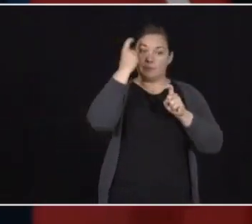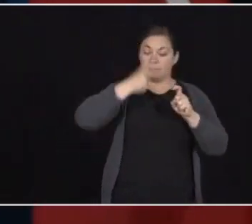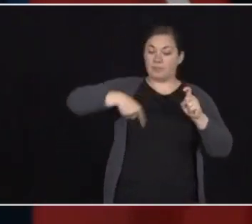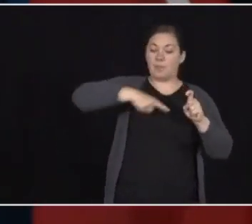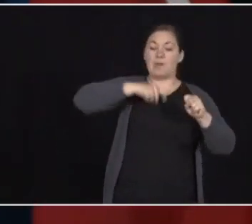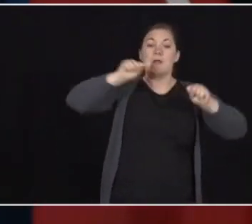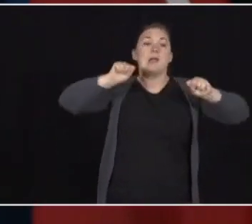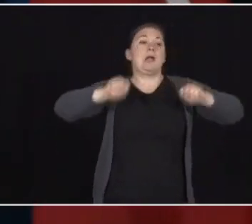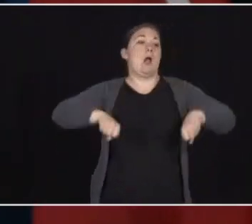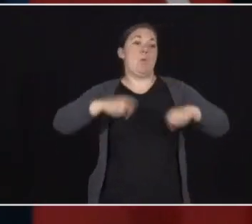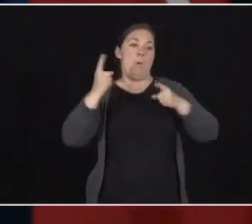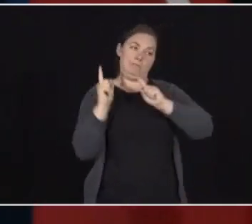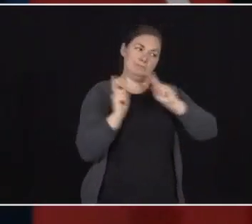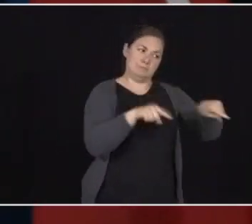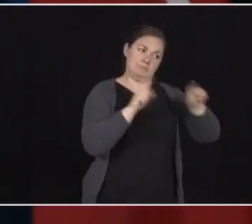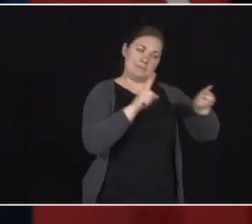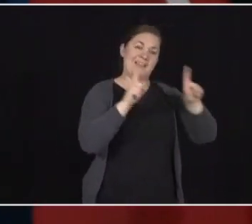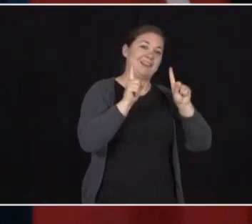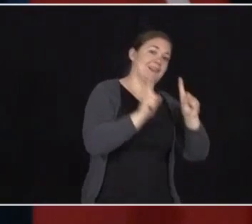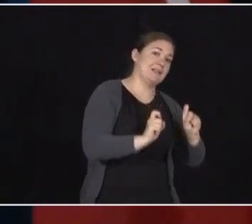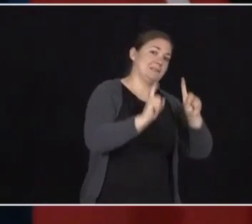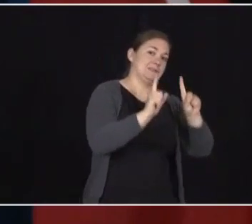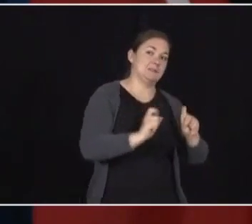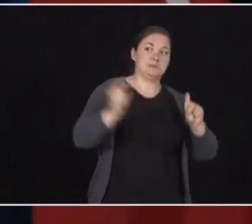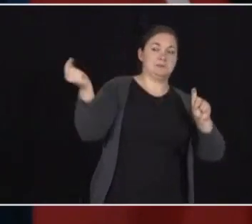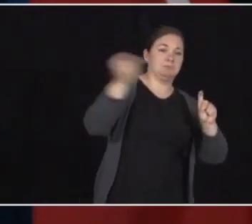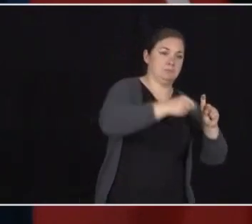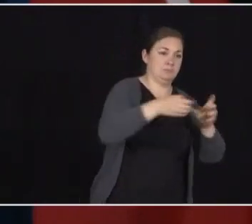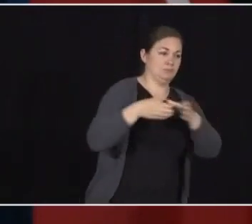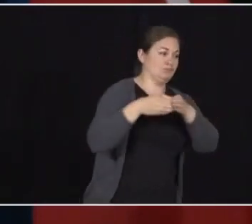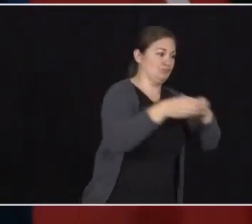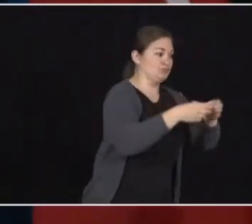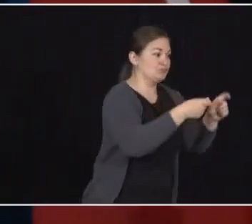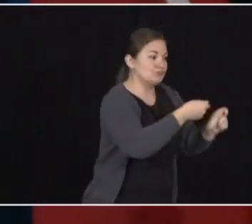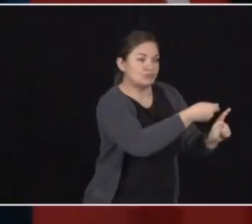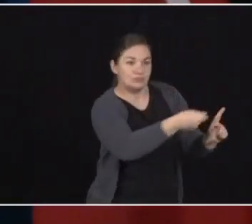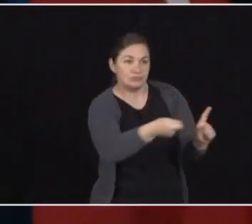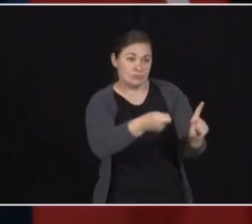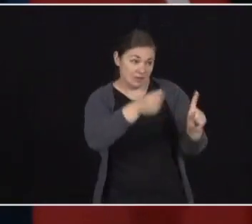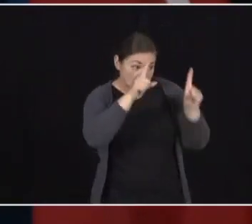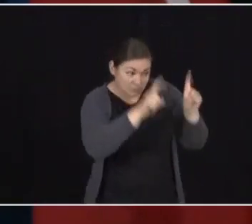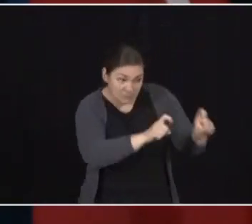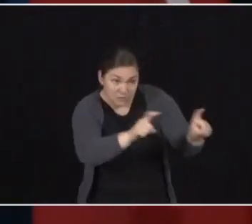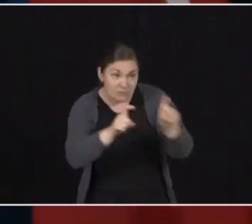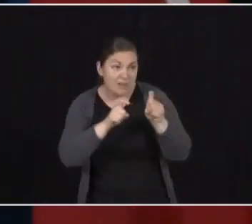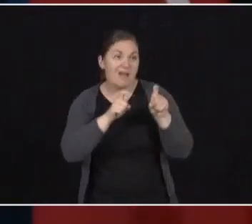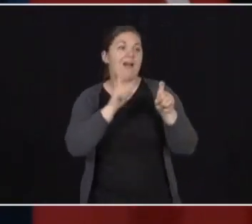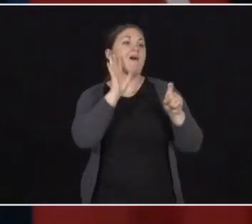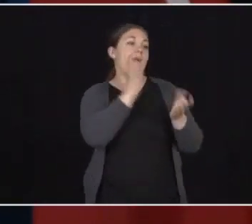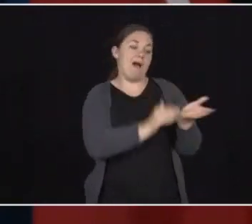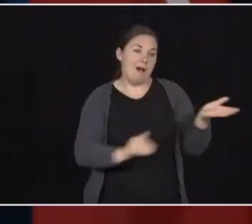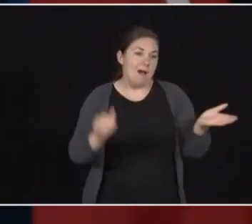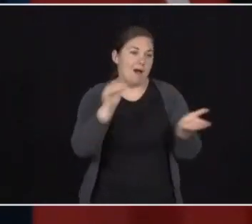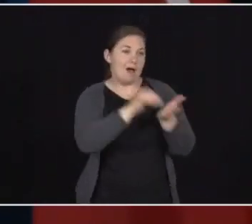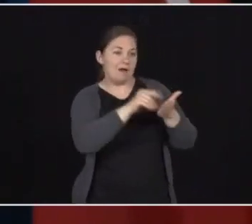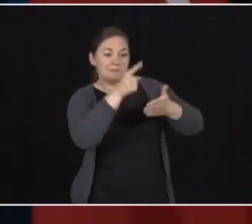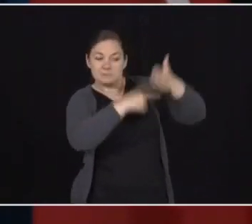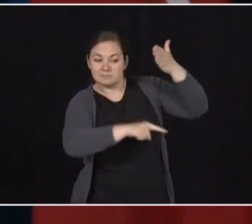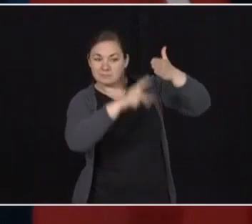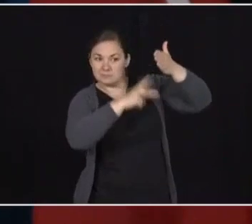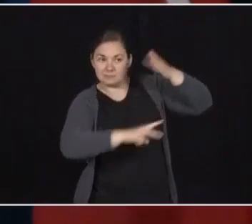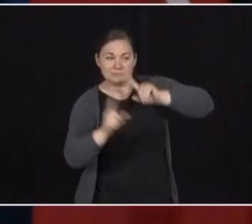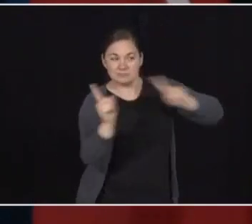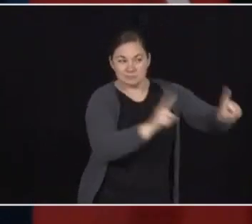test frequently. I think it's critical that we do. First, we'll do a test, and then we'll do another test in another week, and we'll continue